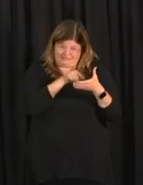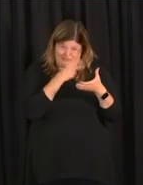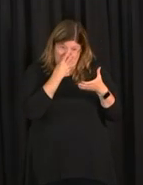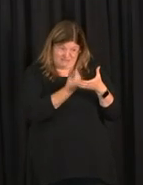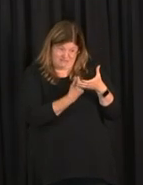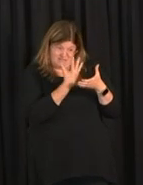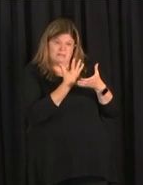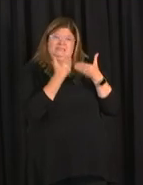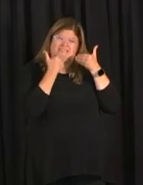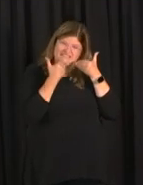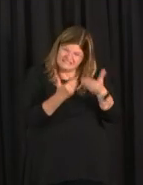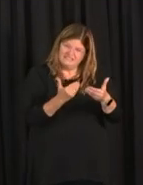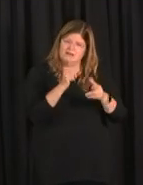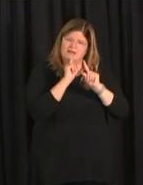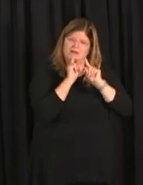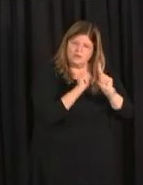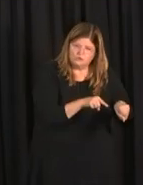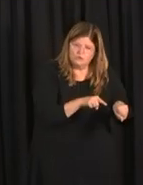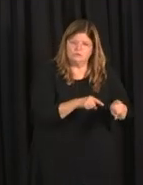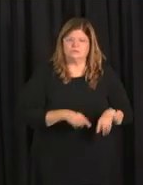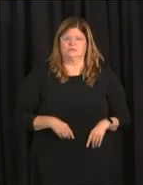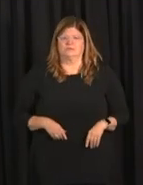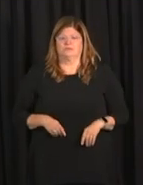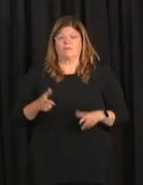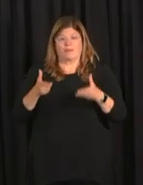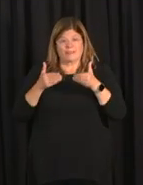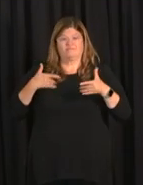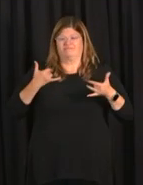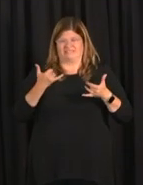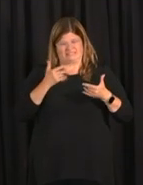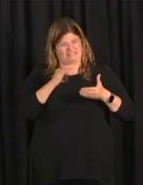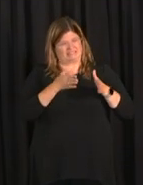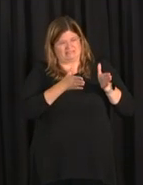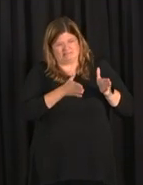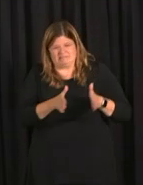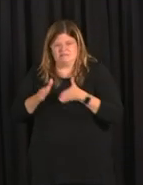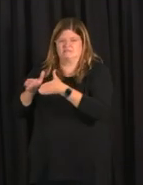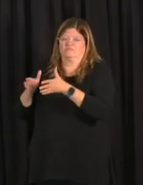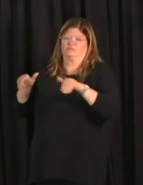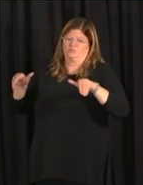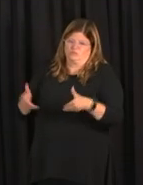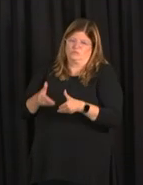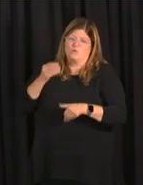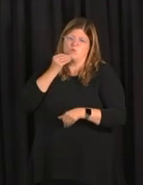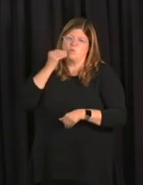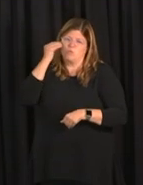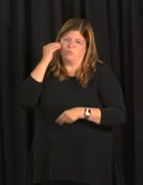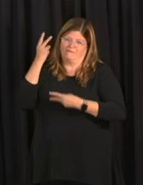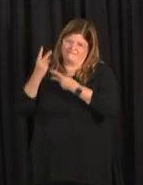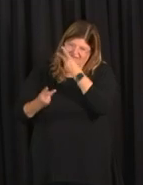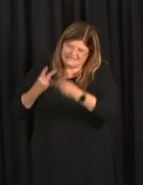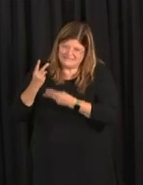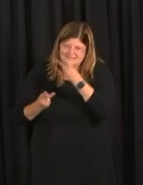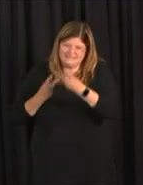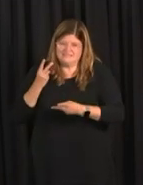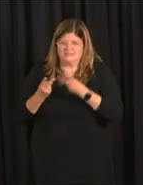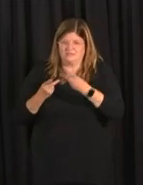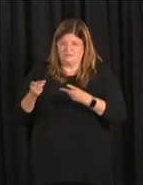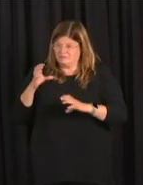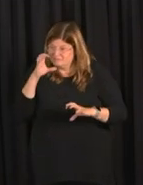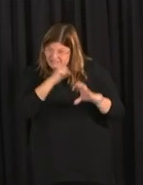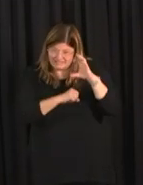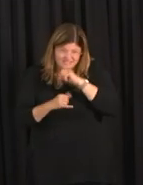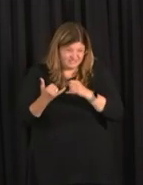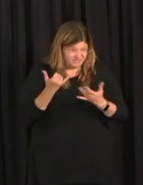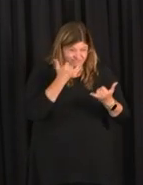We have introduced a home visit pilot program, and people are eligible for this program if we have missing or